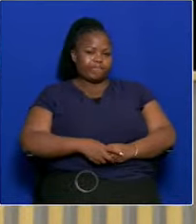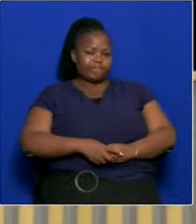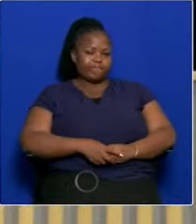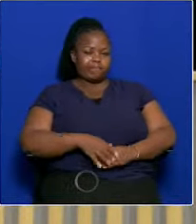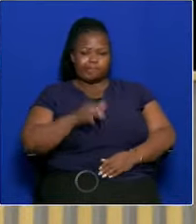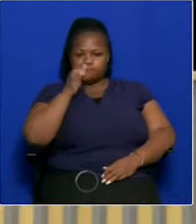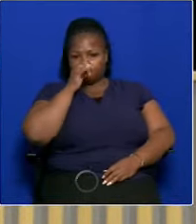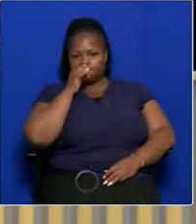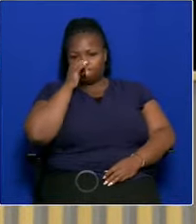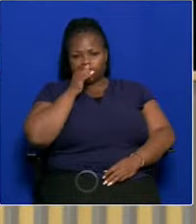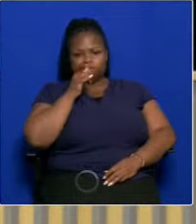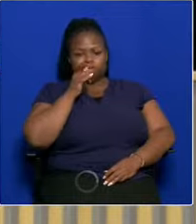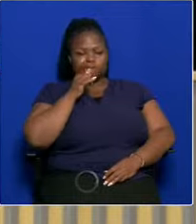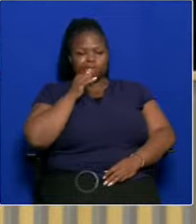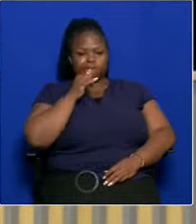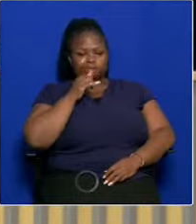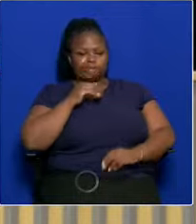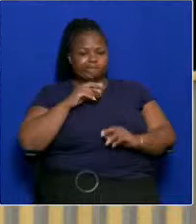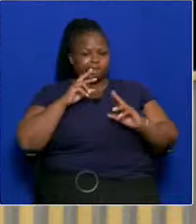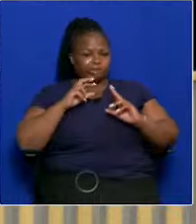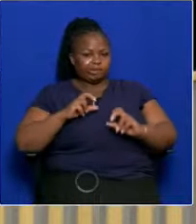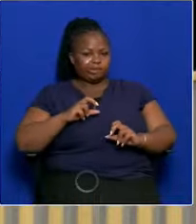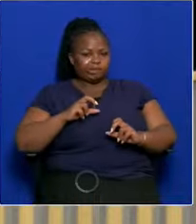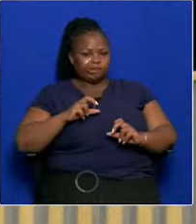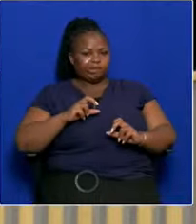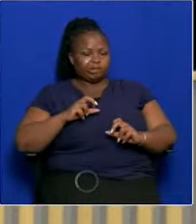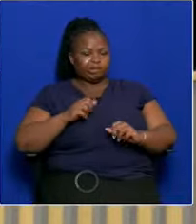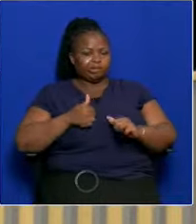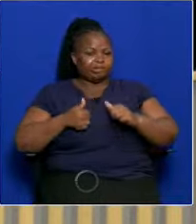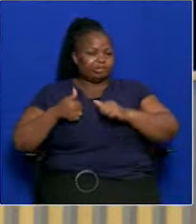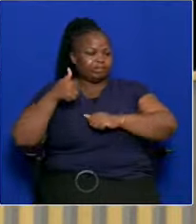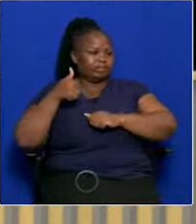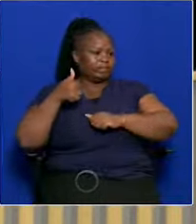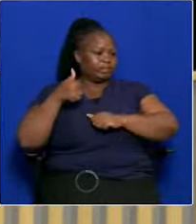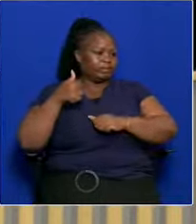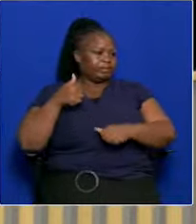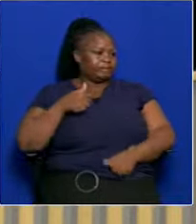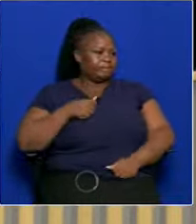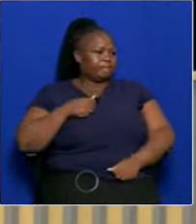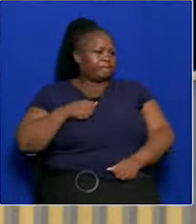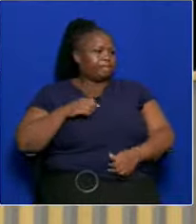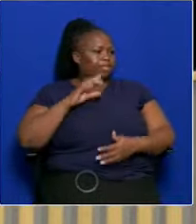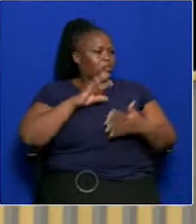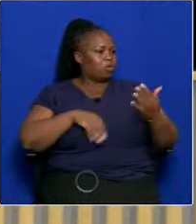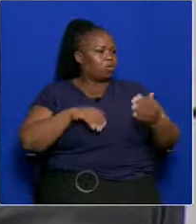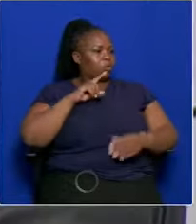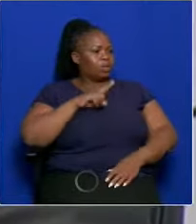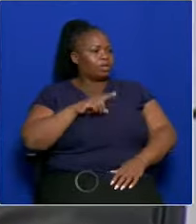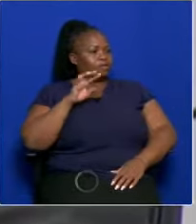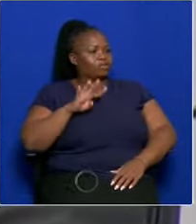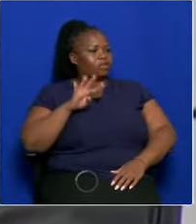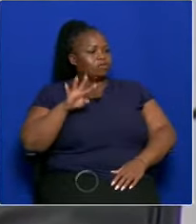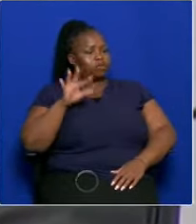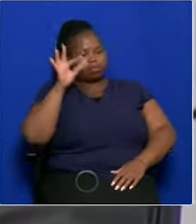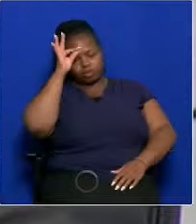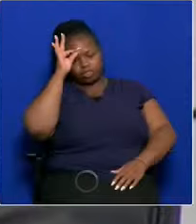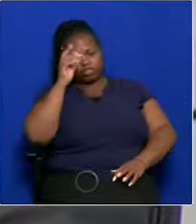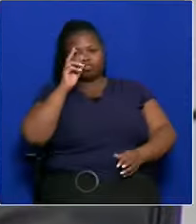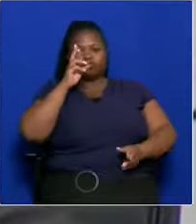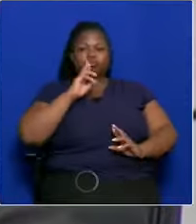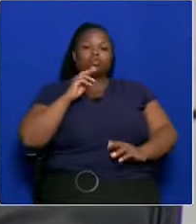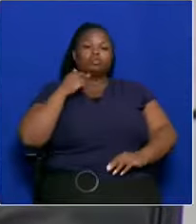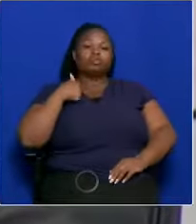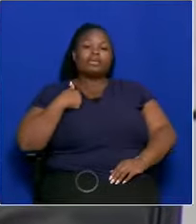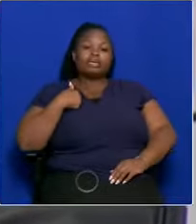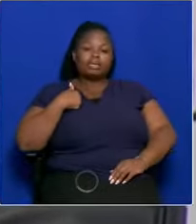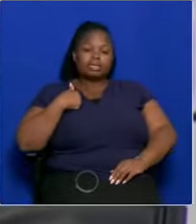investigation component head, all the 144 police stations, they were reporting to me. I couldn't know,